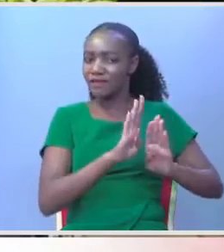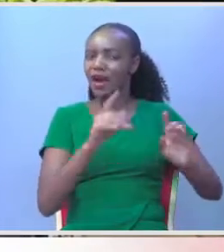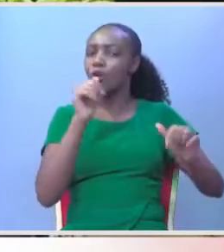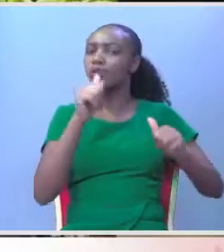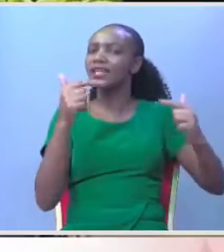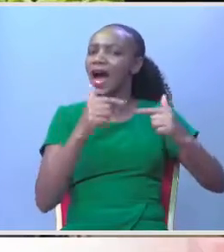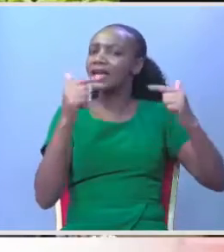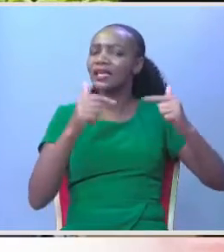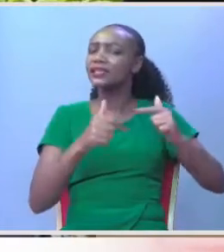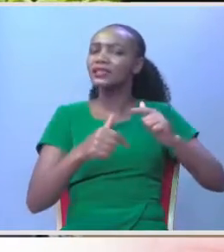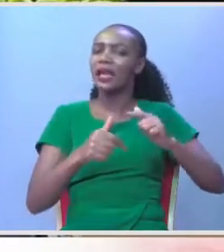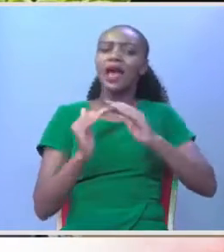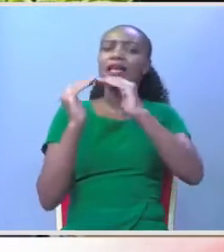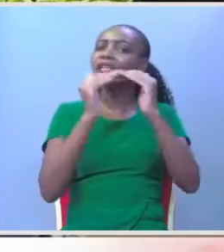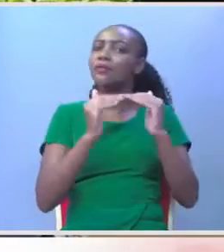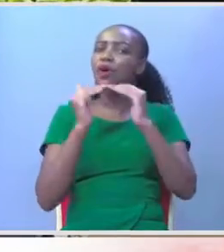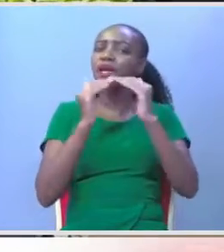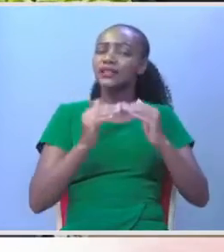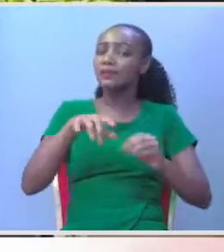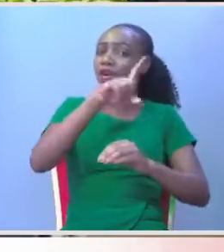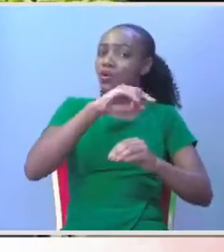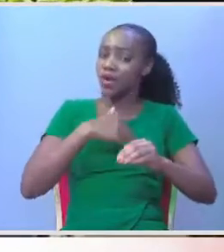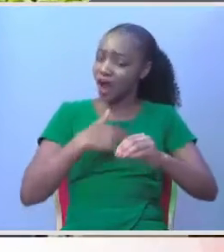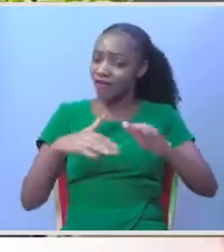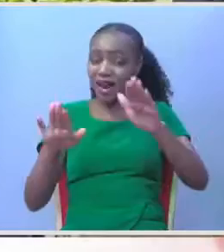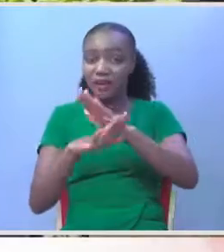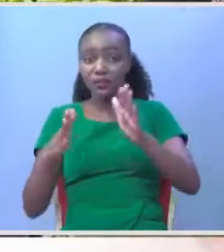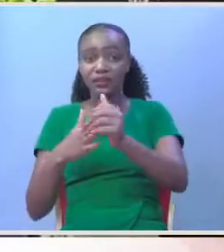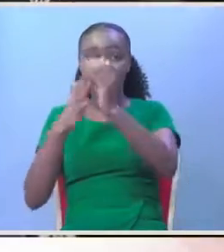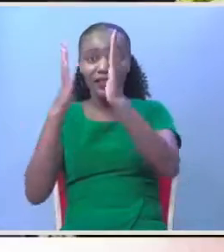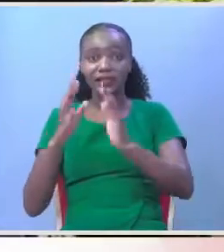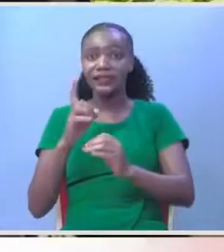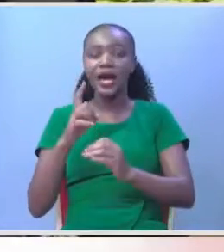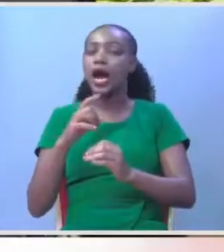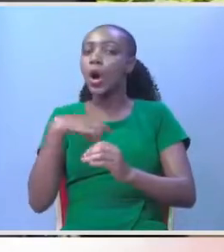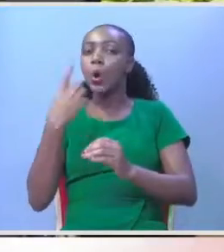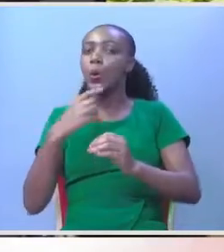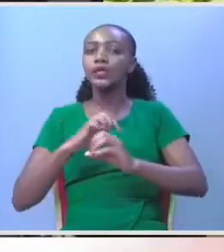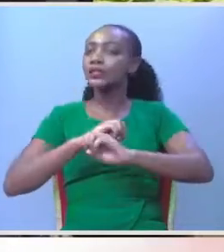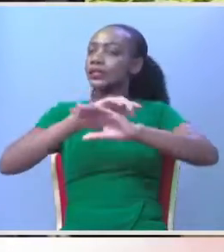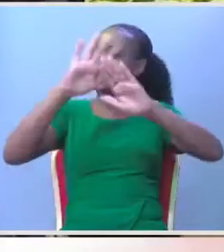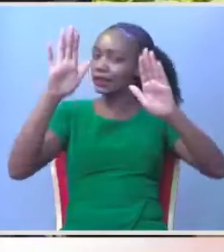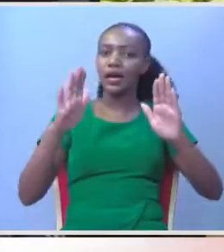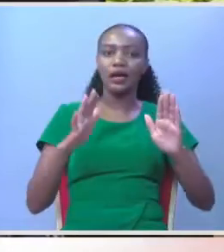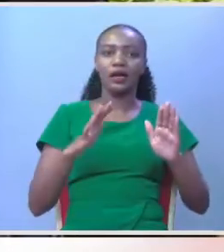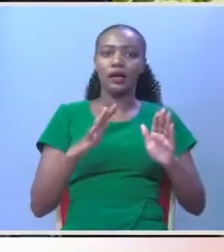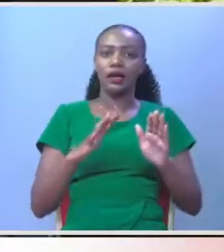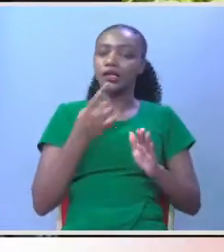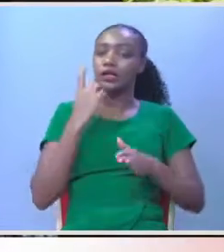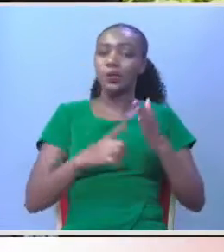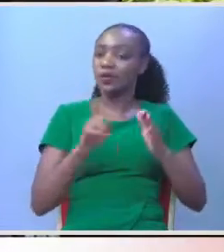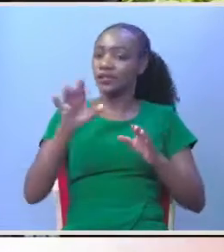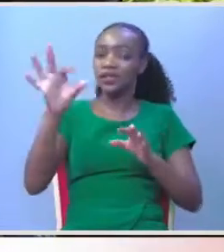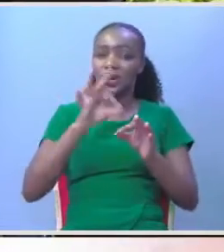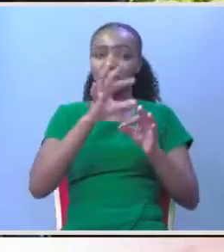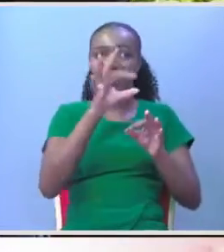trends. We have a whole vice chair who is out there telling us categorically that these